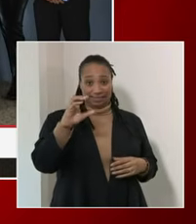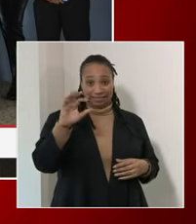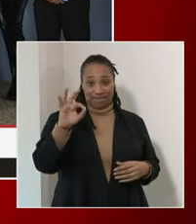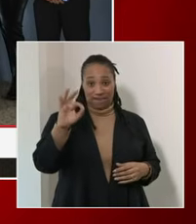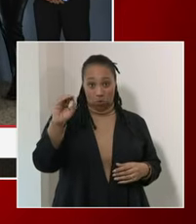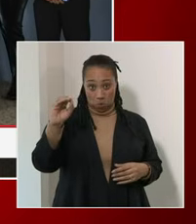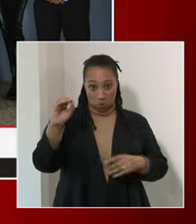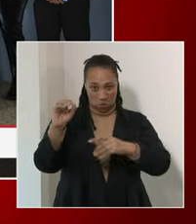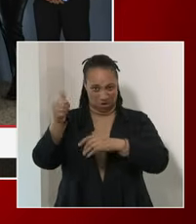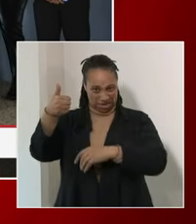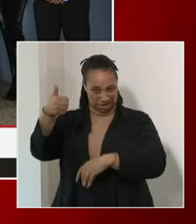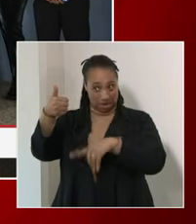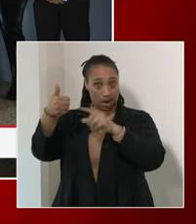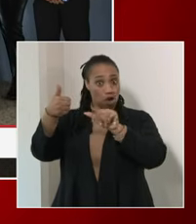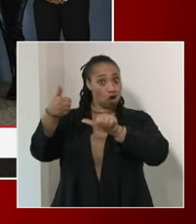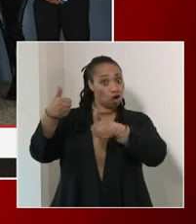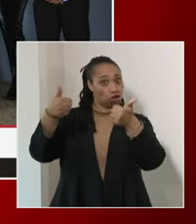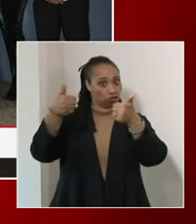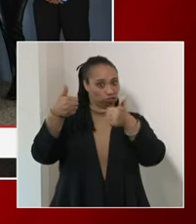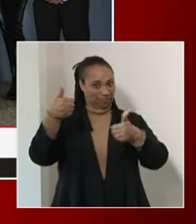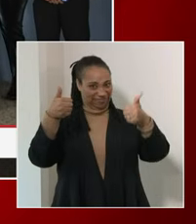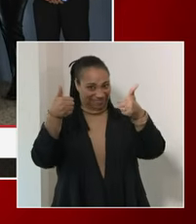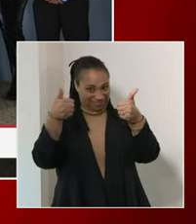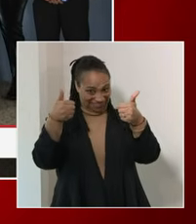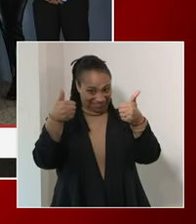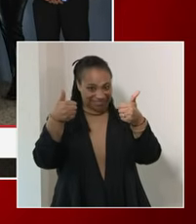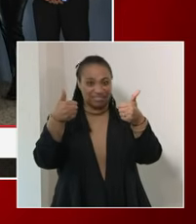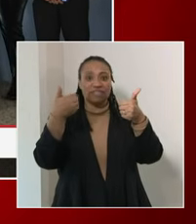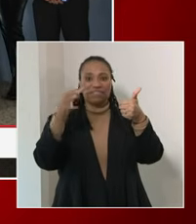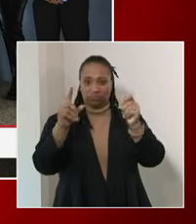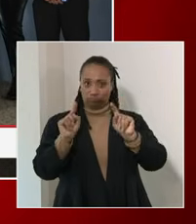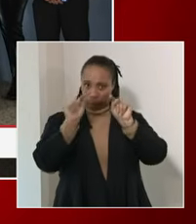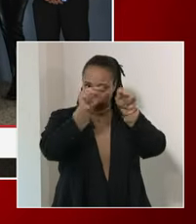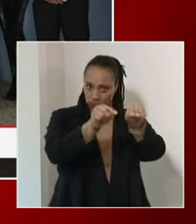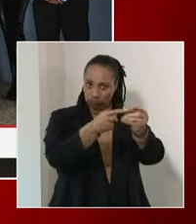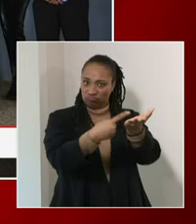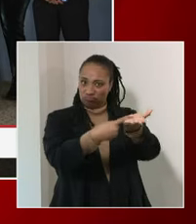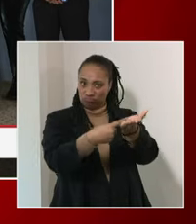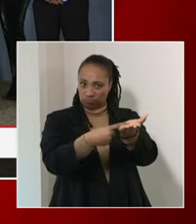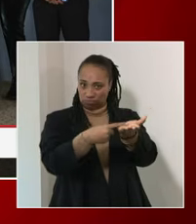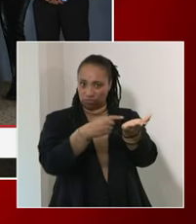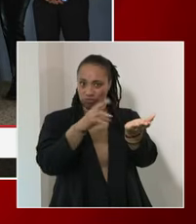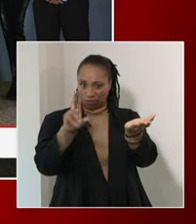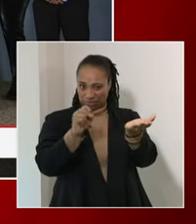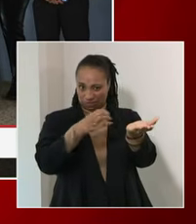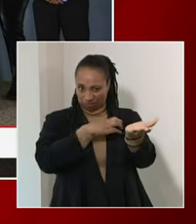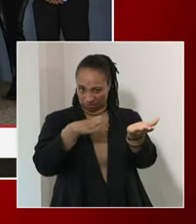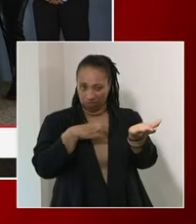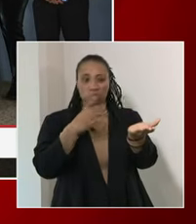Congress. I plan to have some follow-up conversations with them.